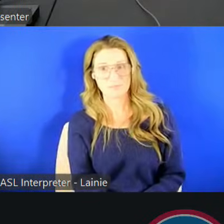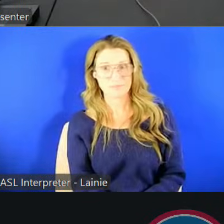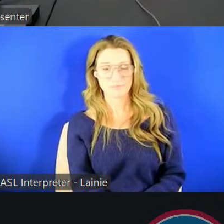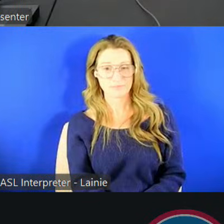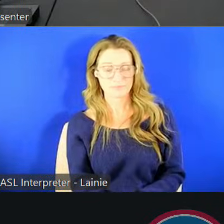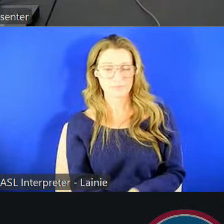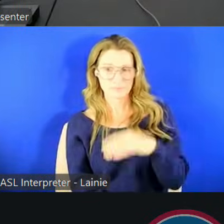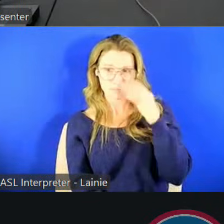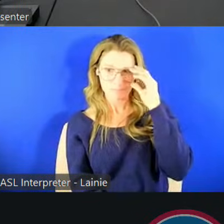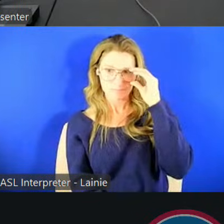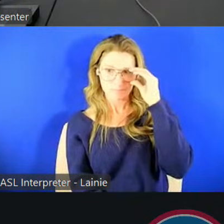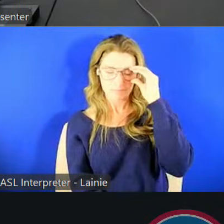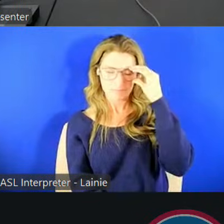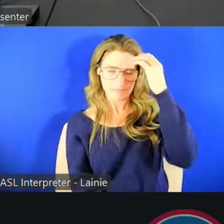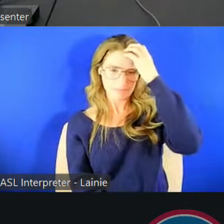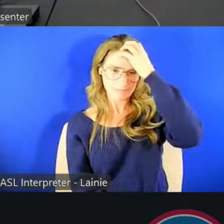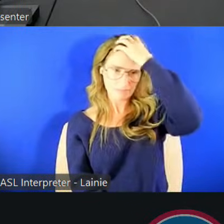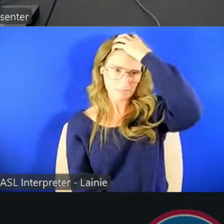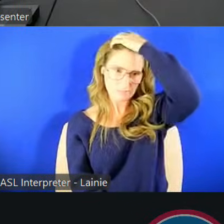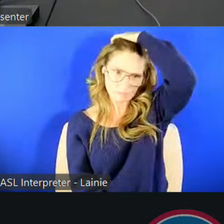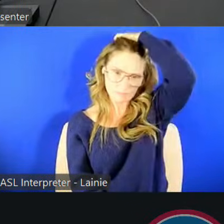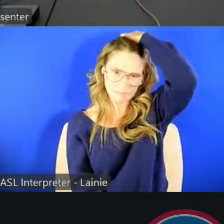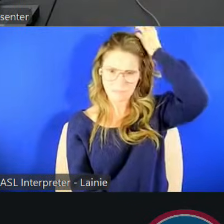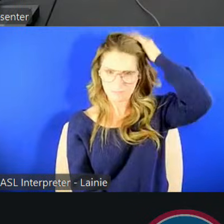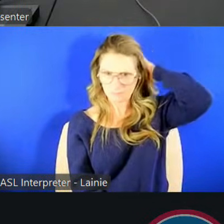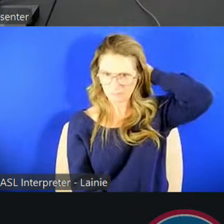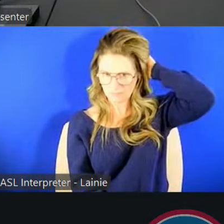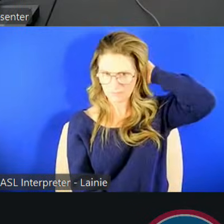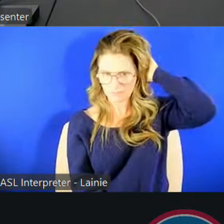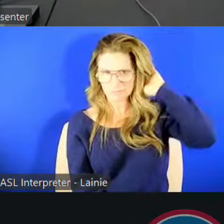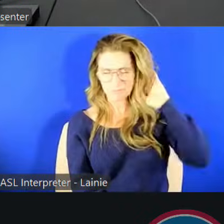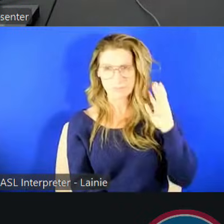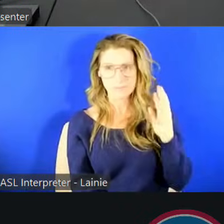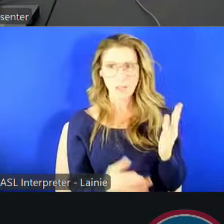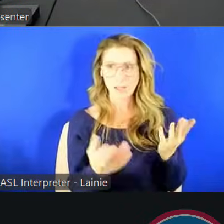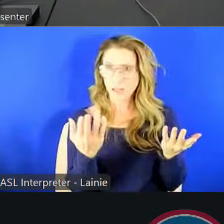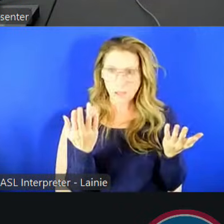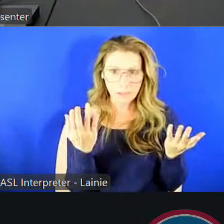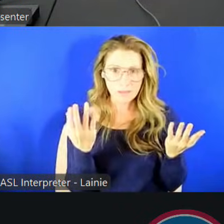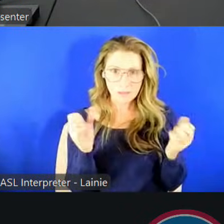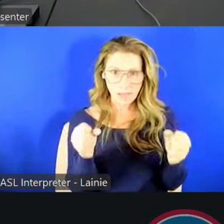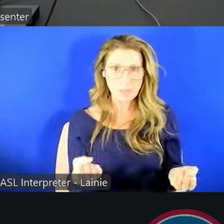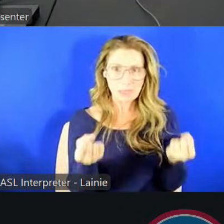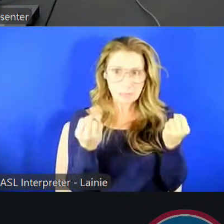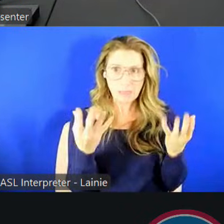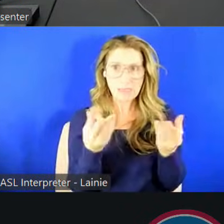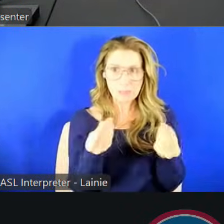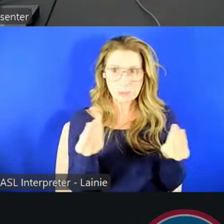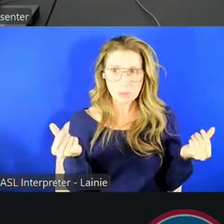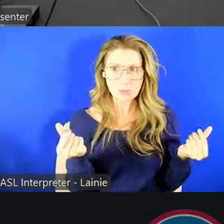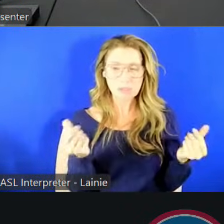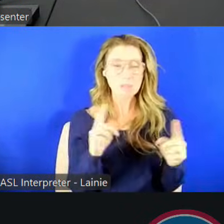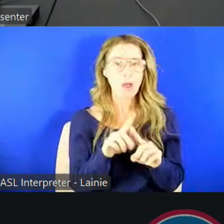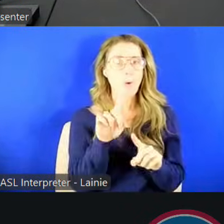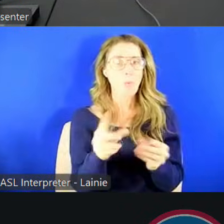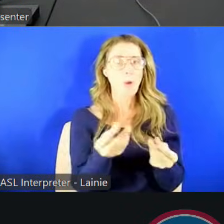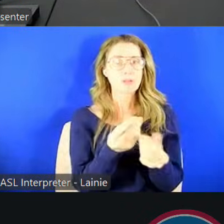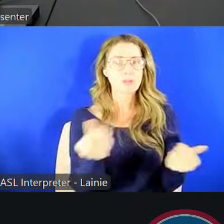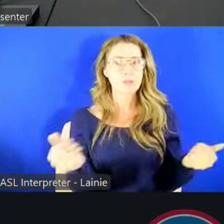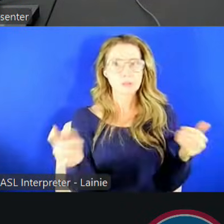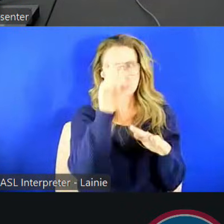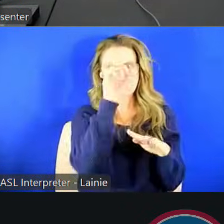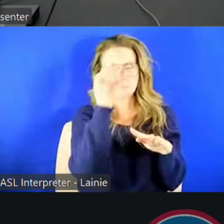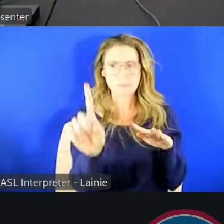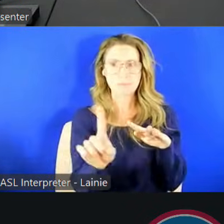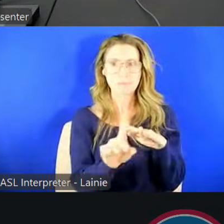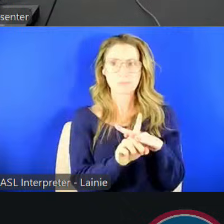But there are possibly lots of solutions, but one that comes to my mind is